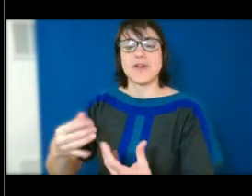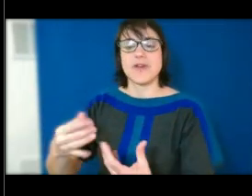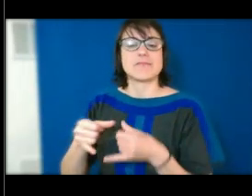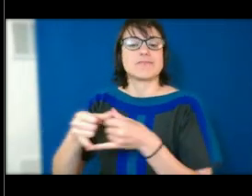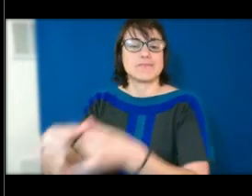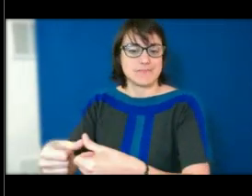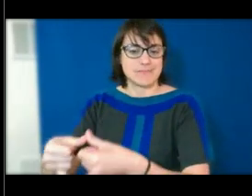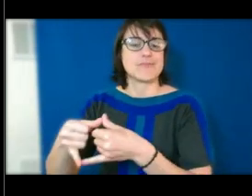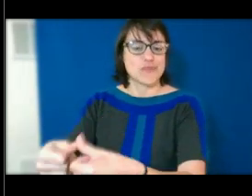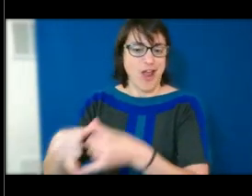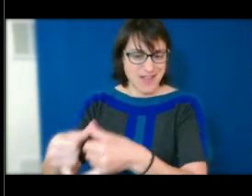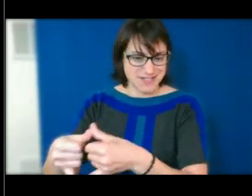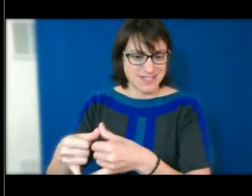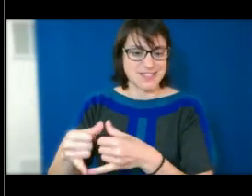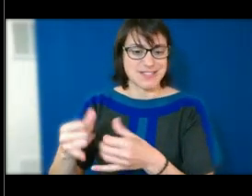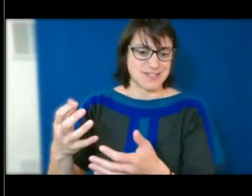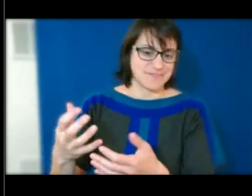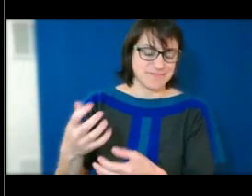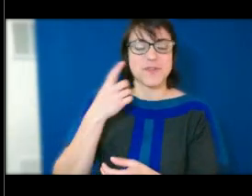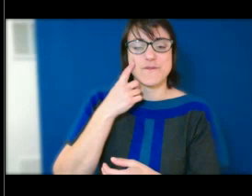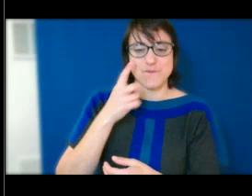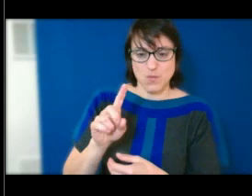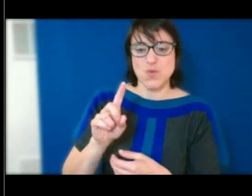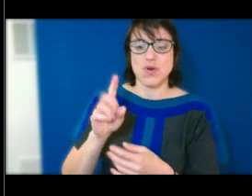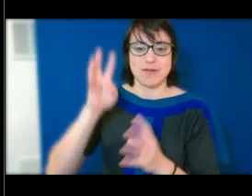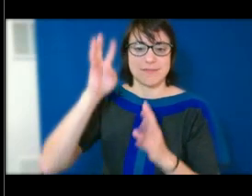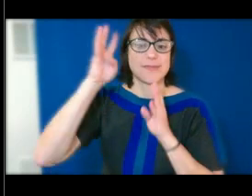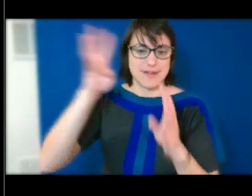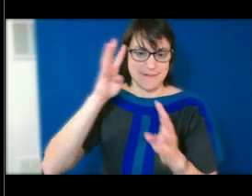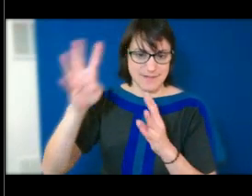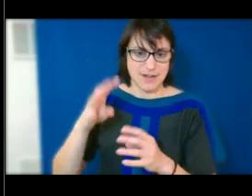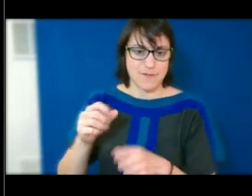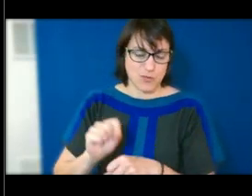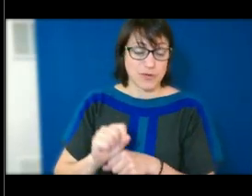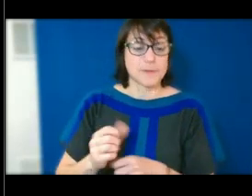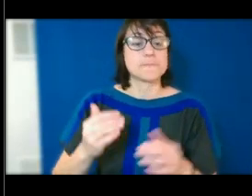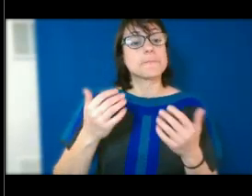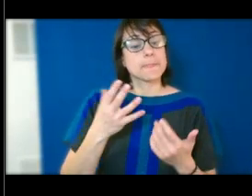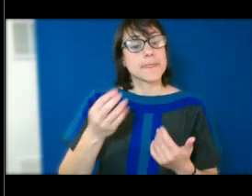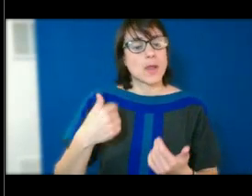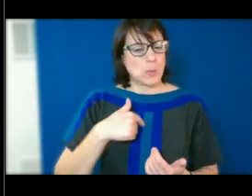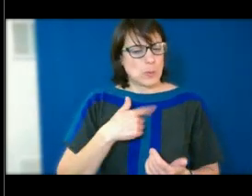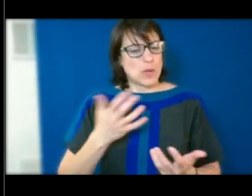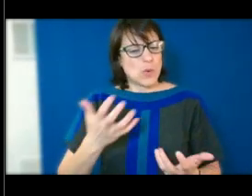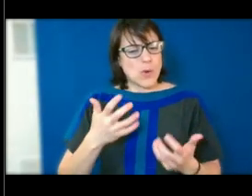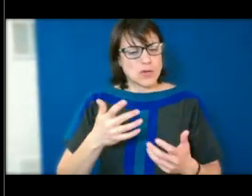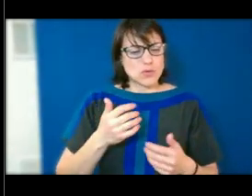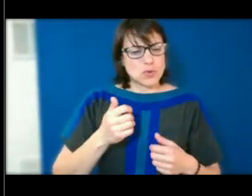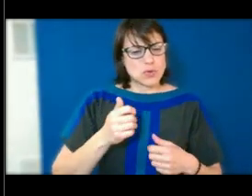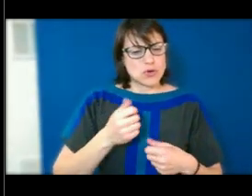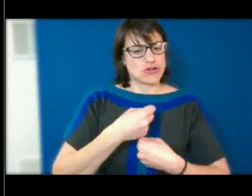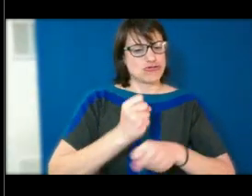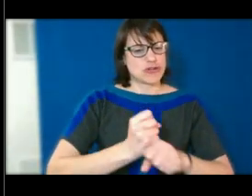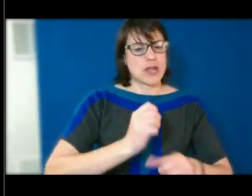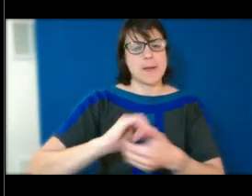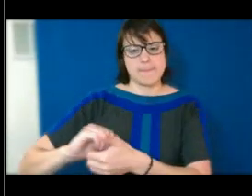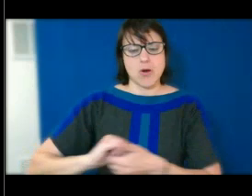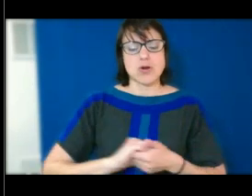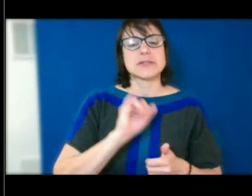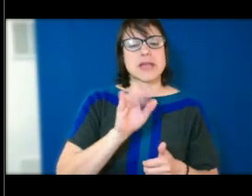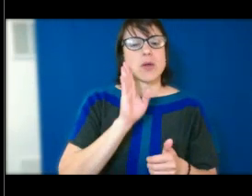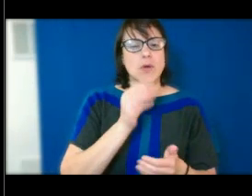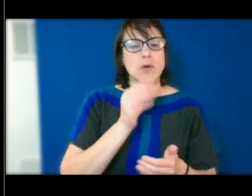is develop partnerships that together can move the work forward. And so partnerships with groups that are represented in this room and